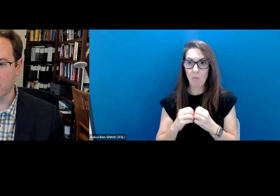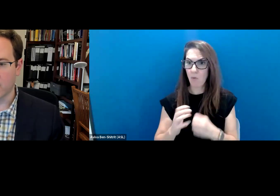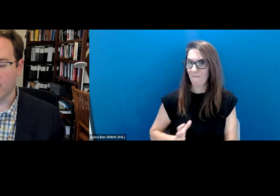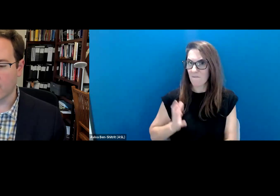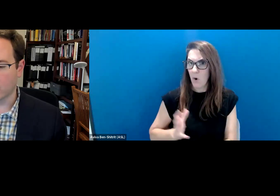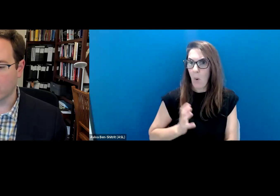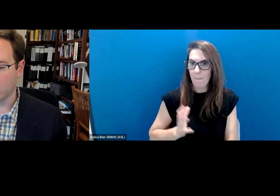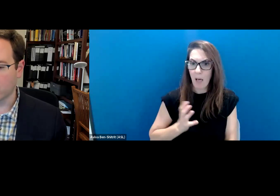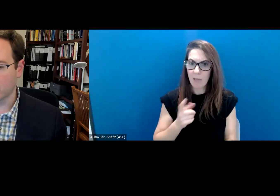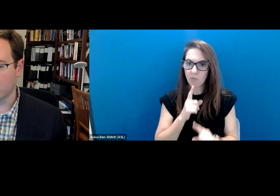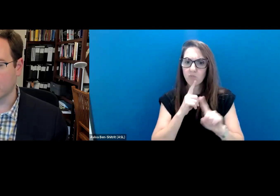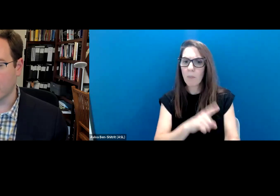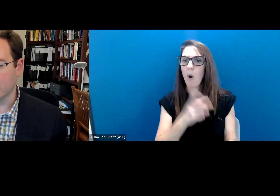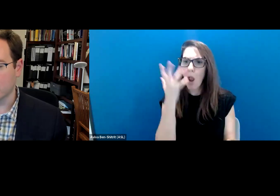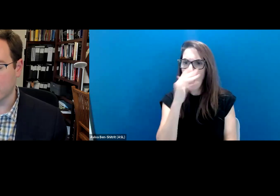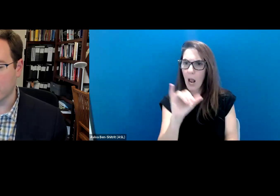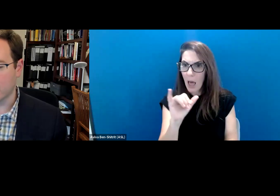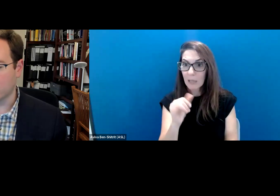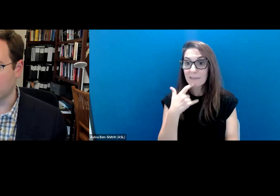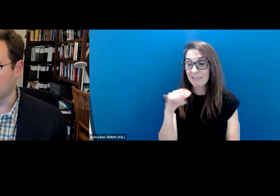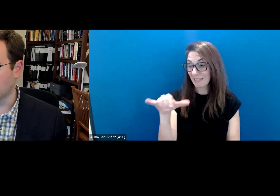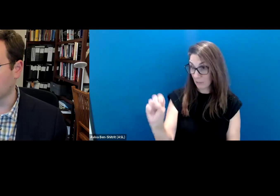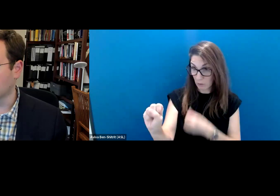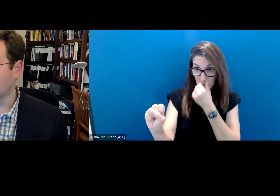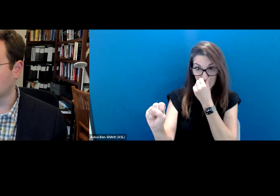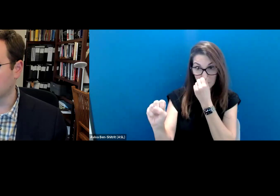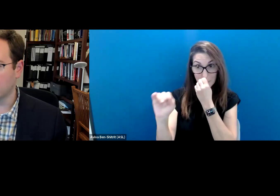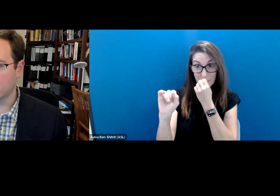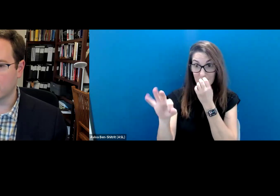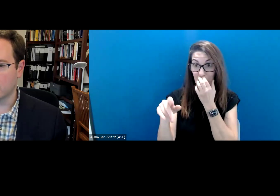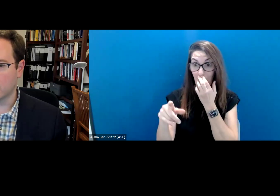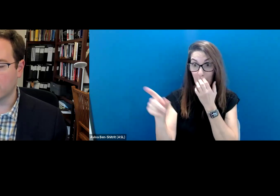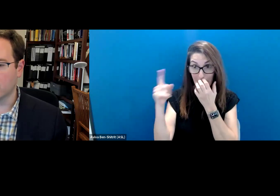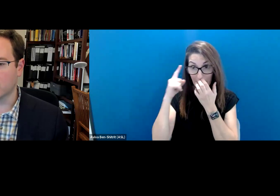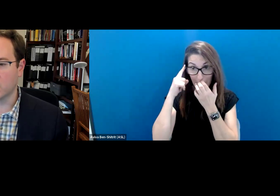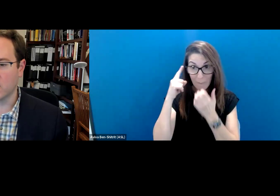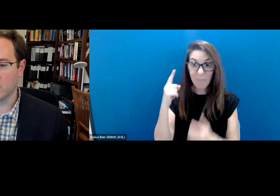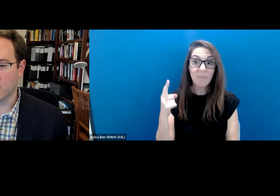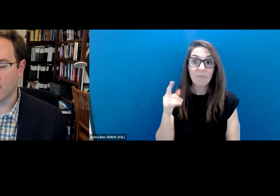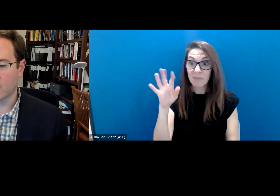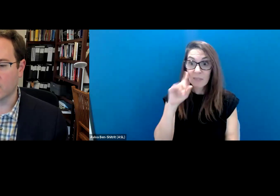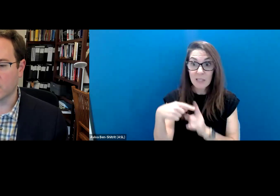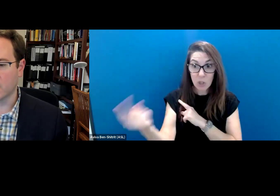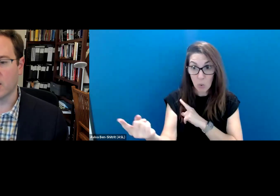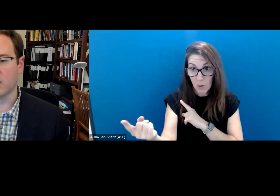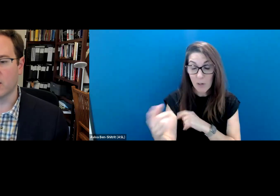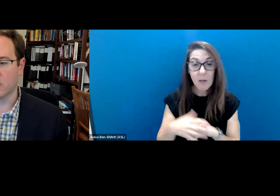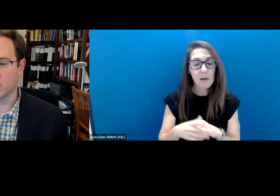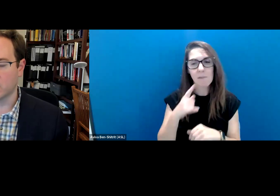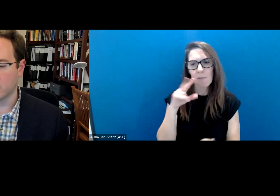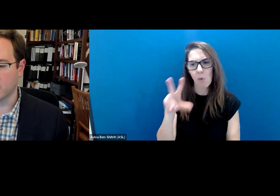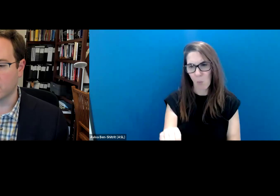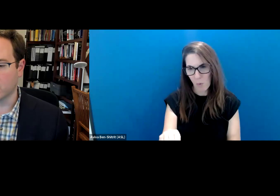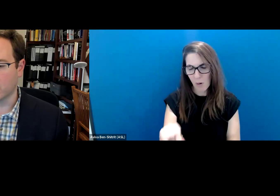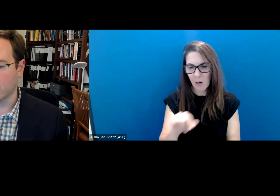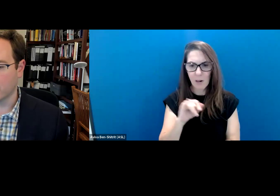like, say yes. And if you think that if you disagree, say no. And of course